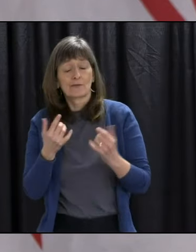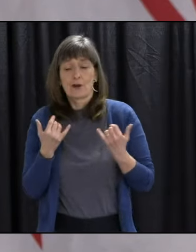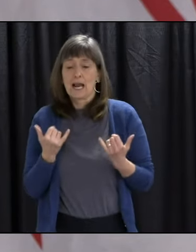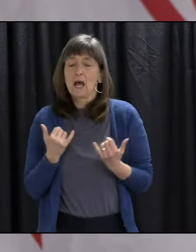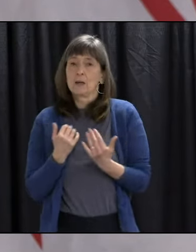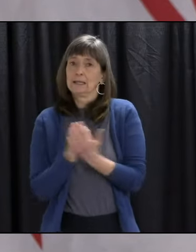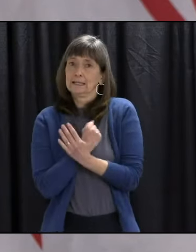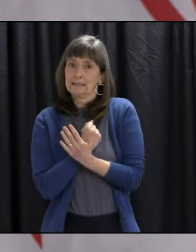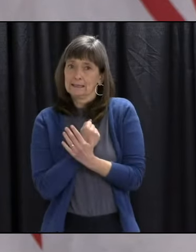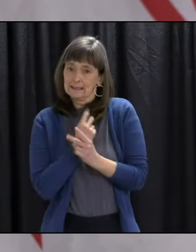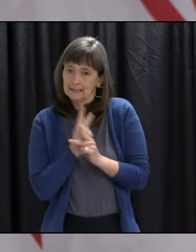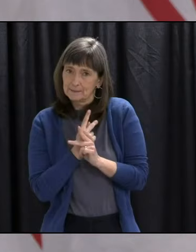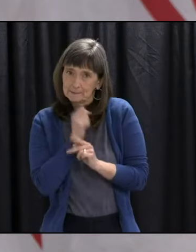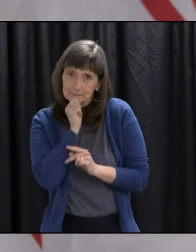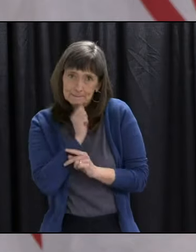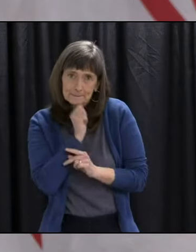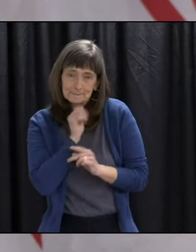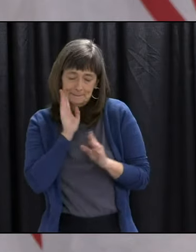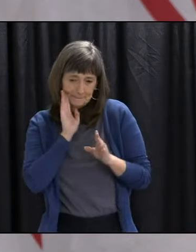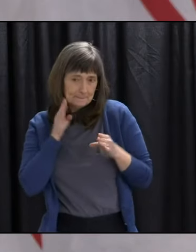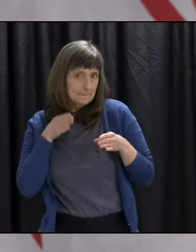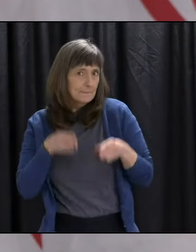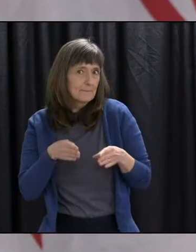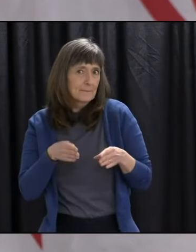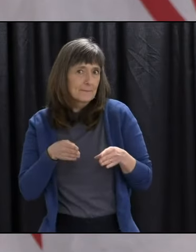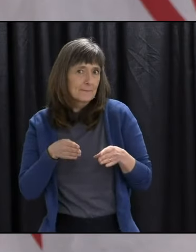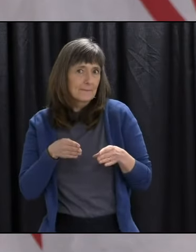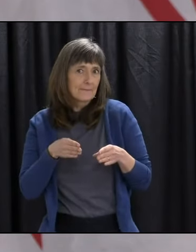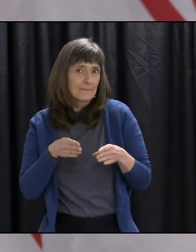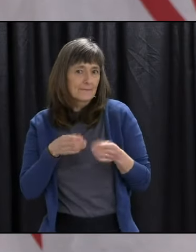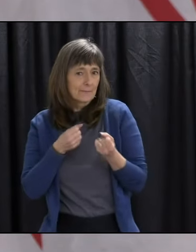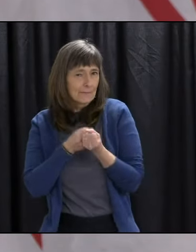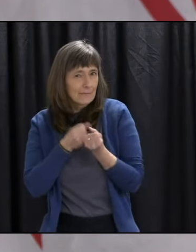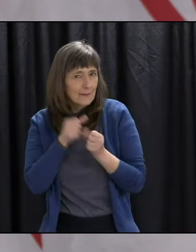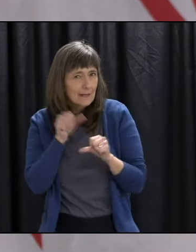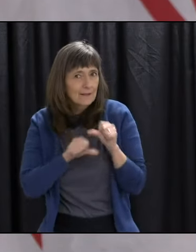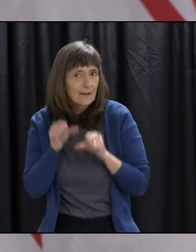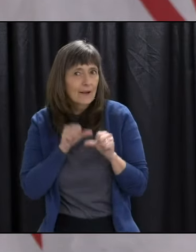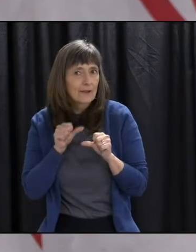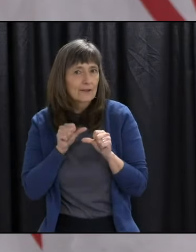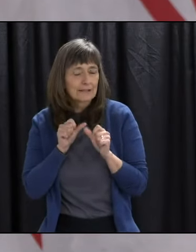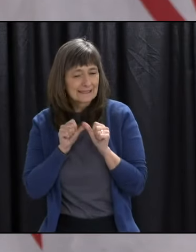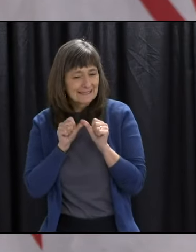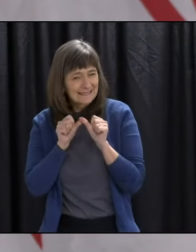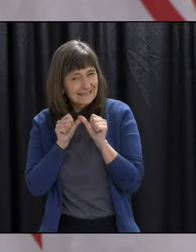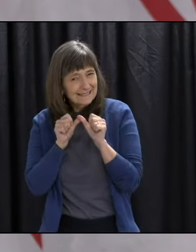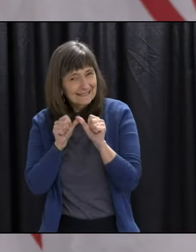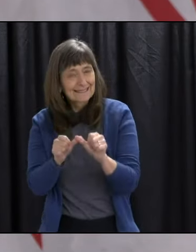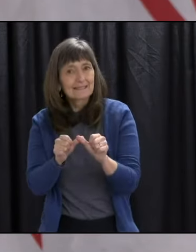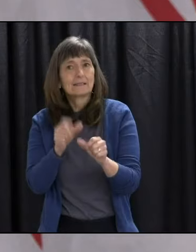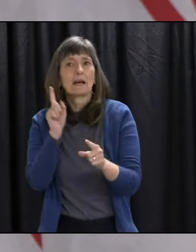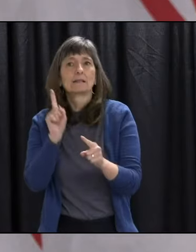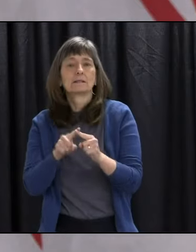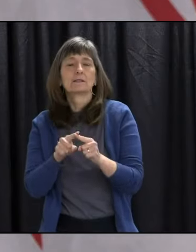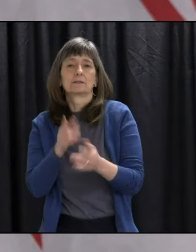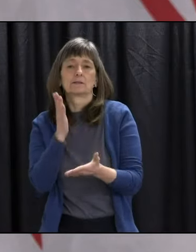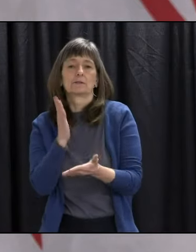focused, stay committed. Let's continue to support one another as we stop the spread of COVID-19.